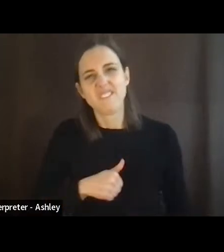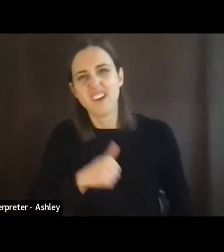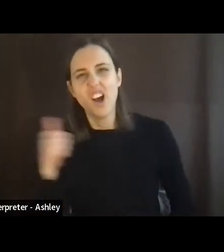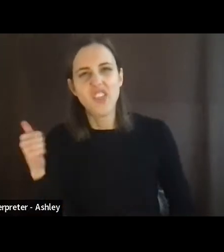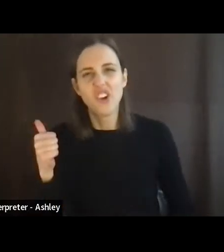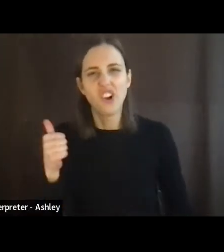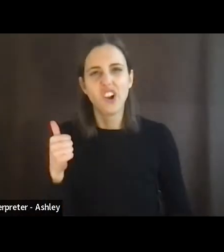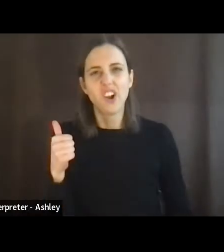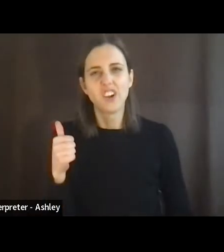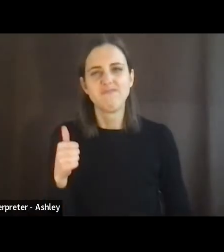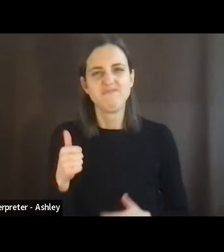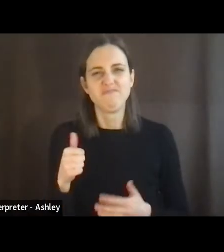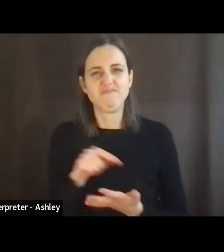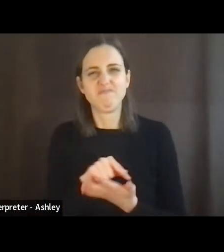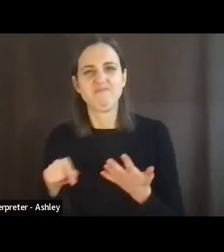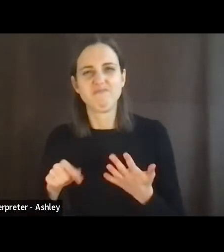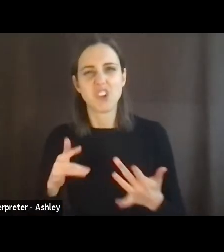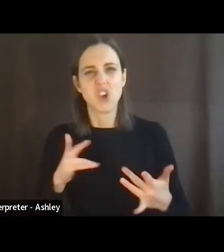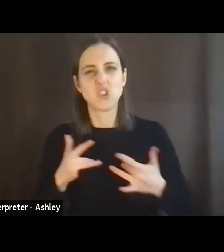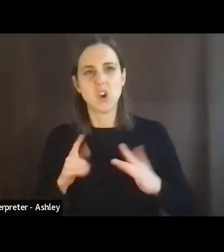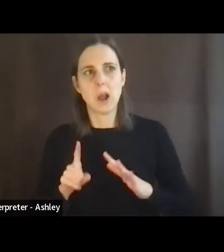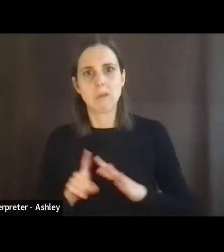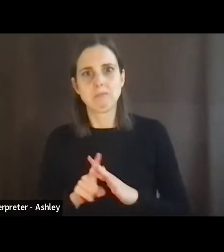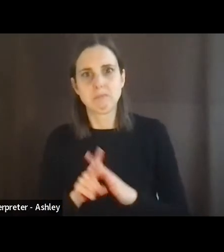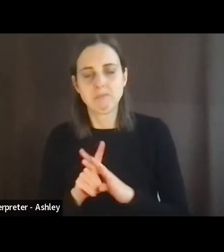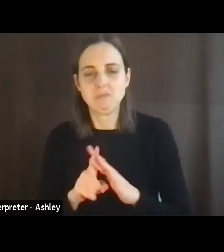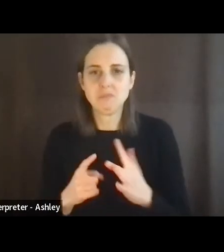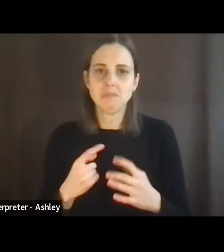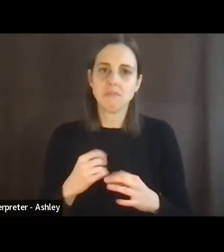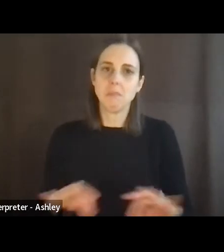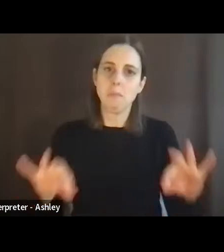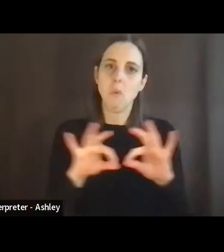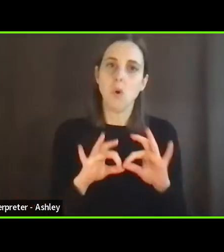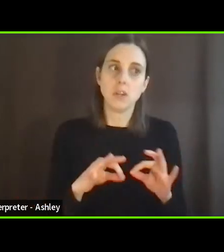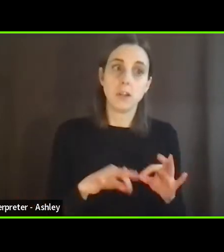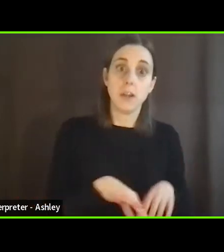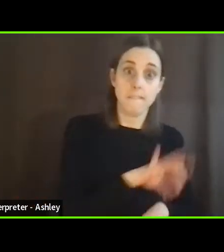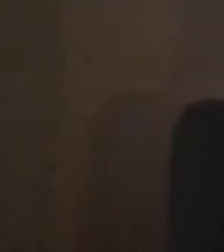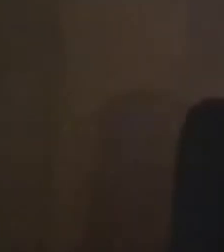that everybody is running from the same numbers. So absolutely, we'll do that.